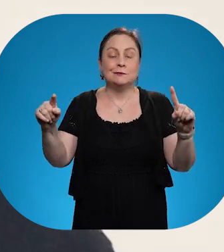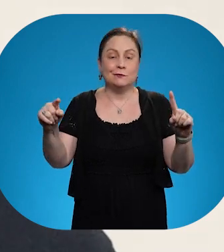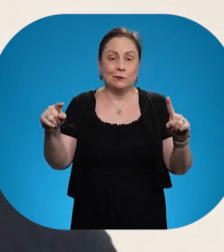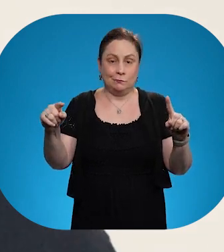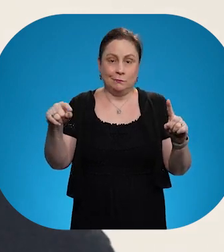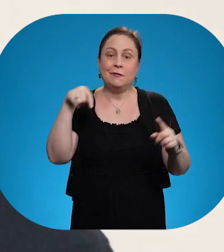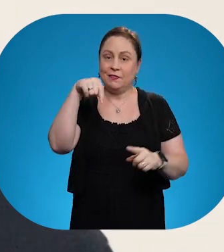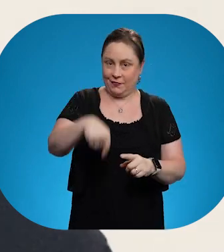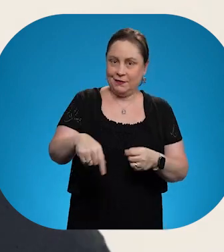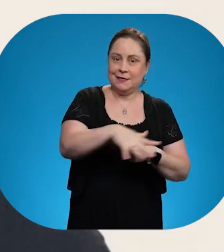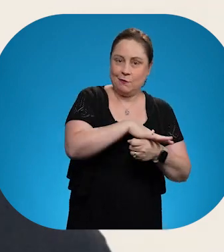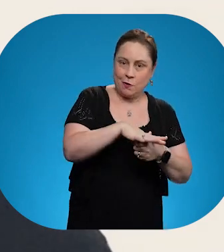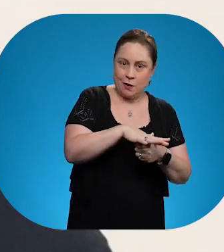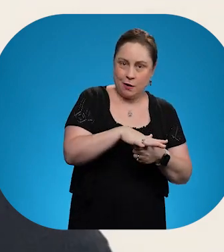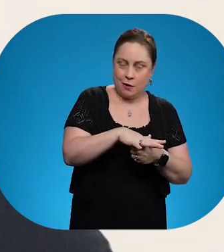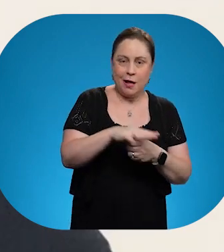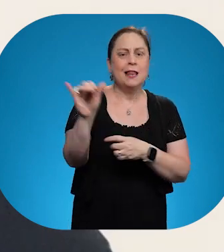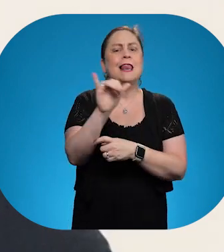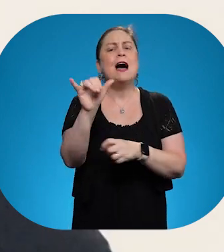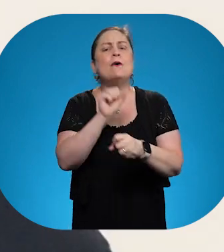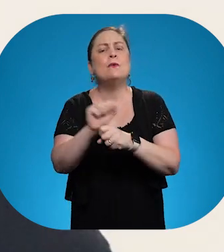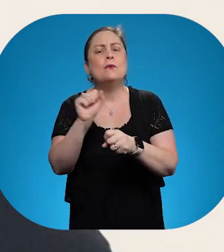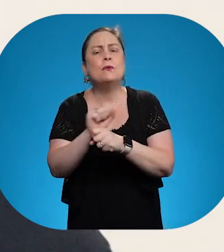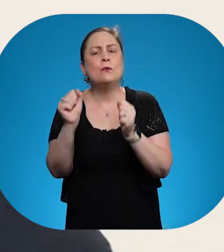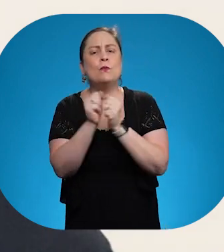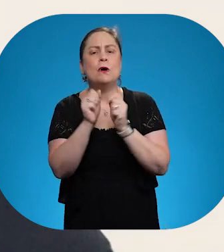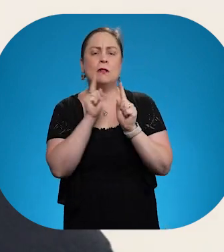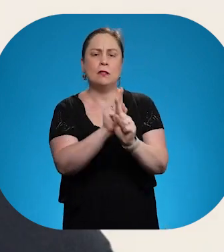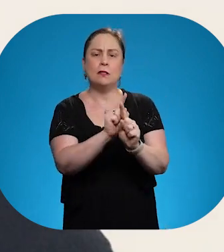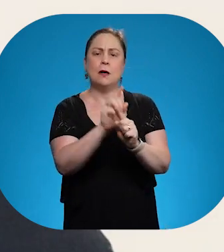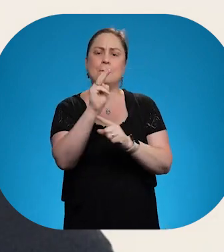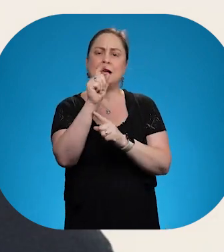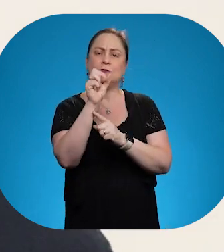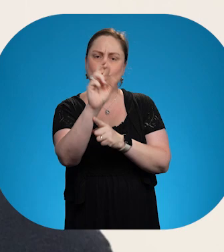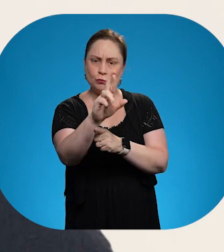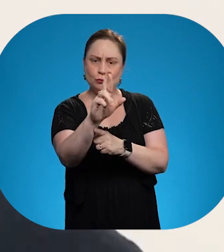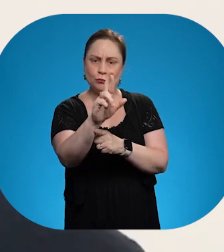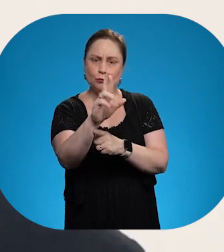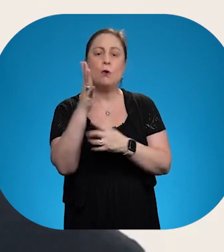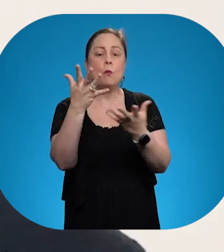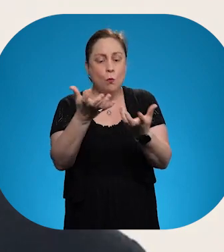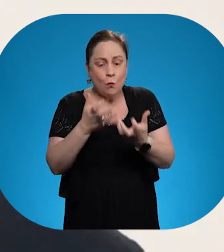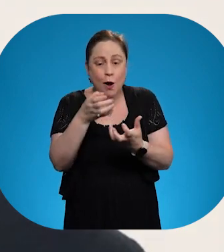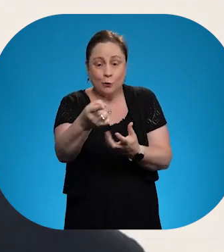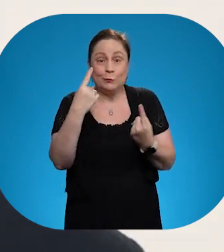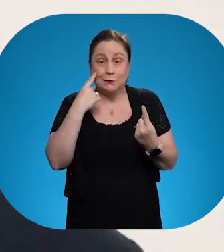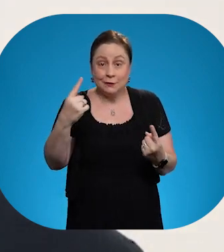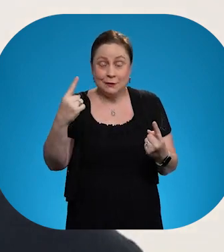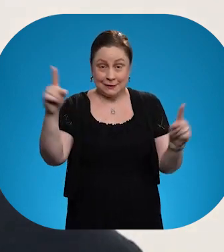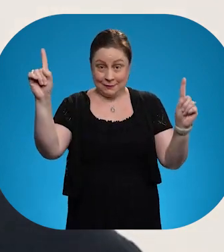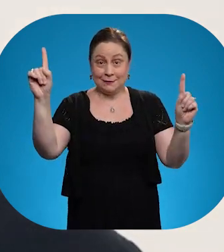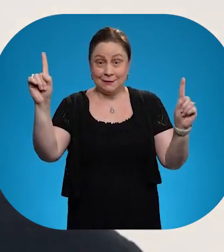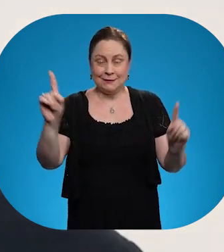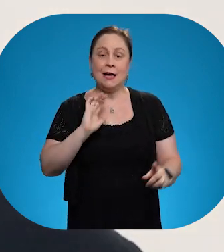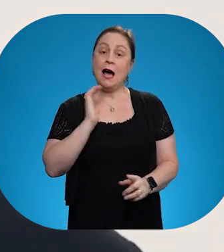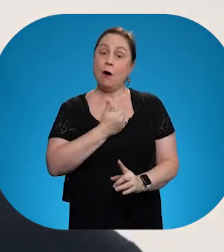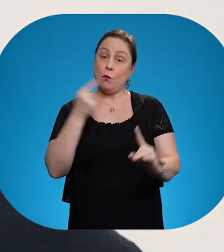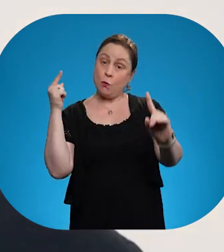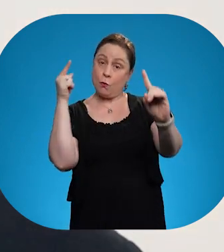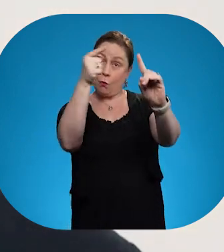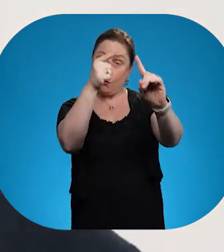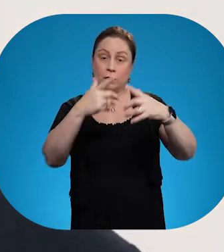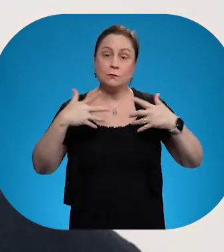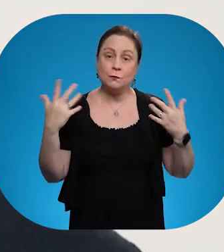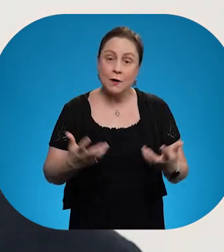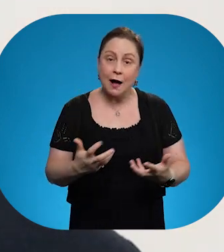area. Think of it as working with a mentor who's there to help you be successful. Our goal in all of these activities is